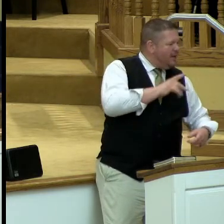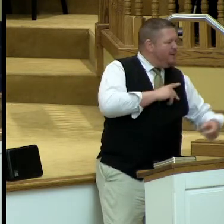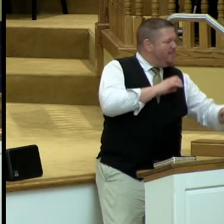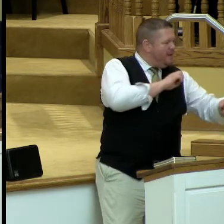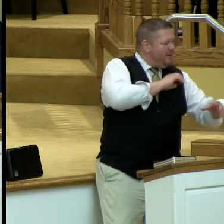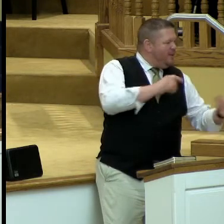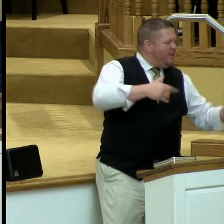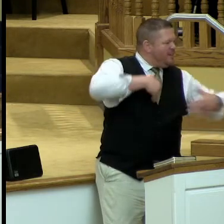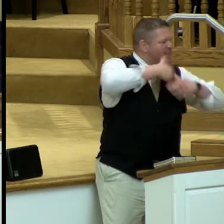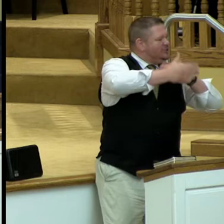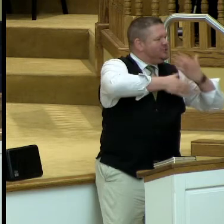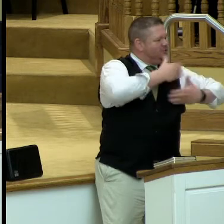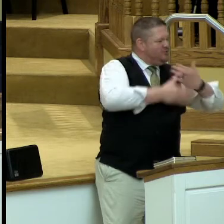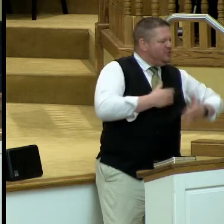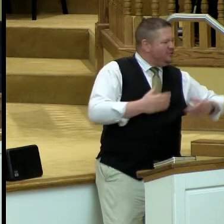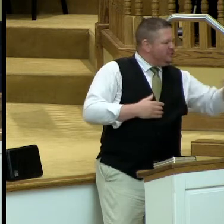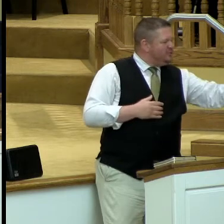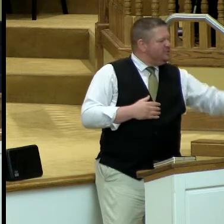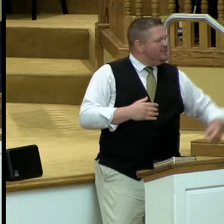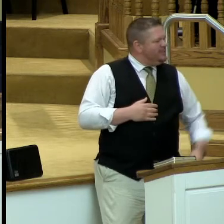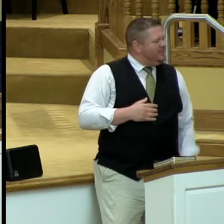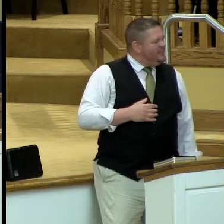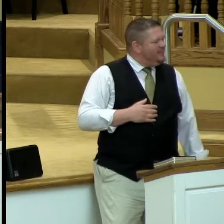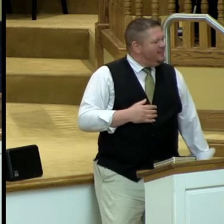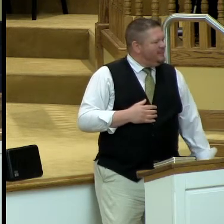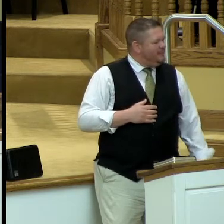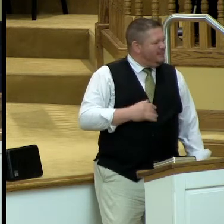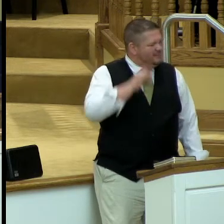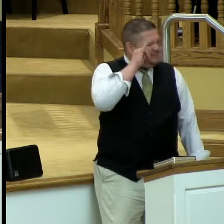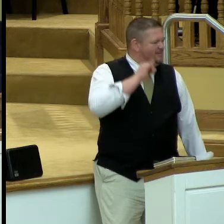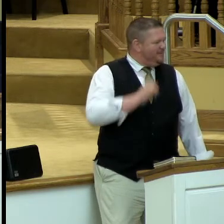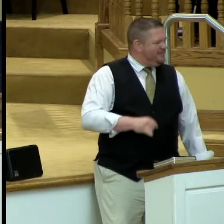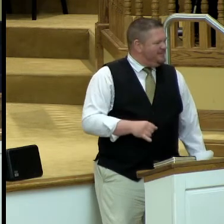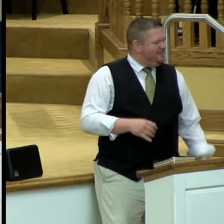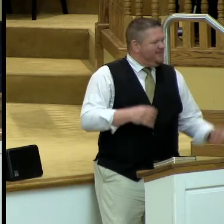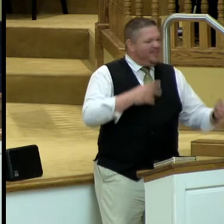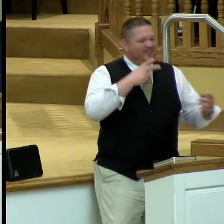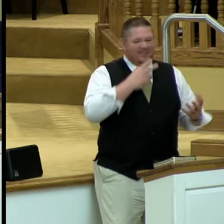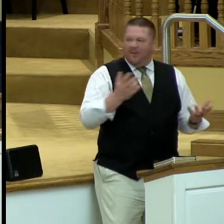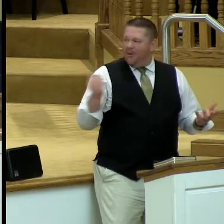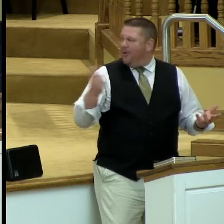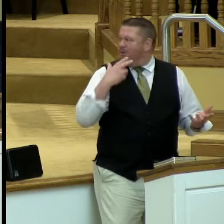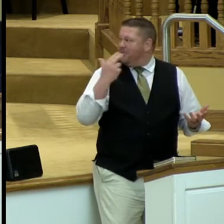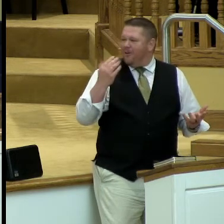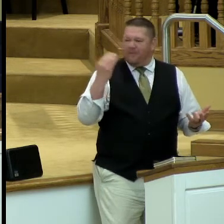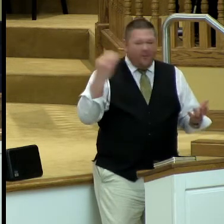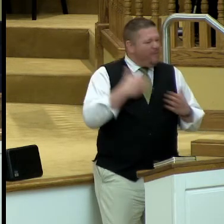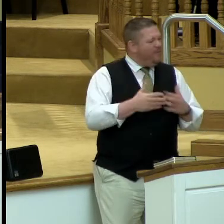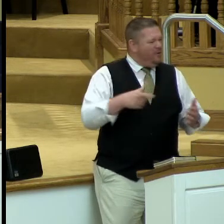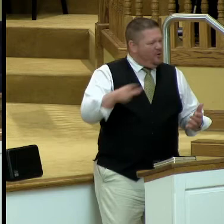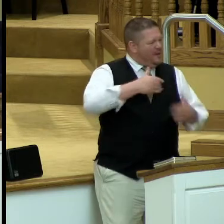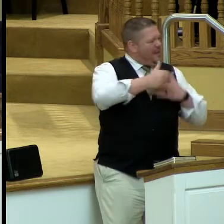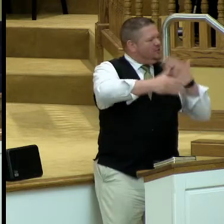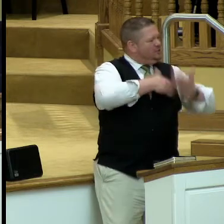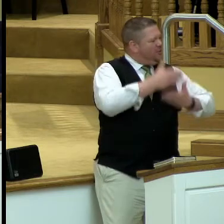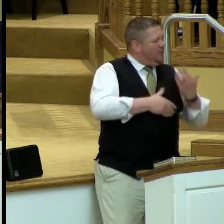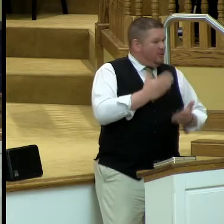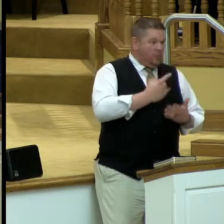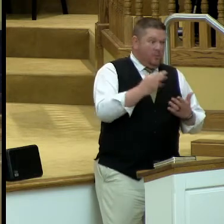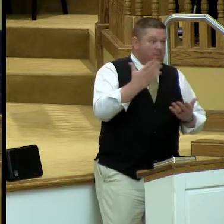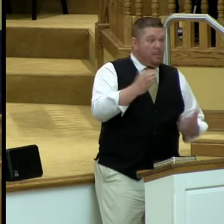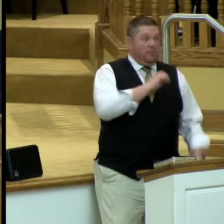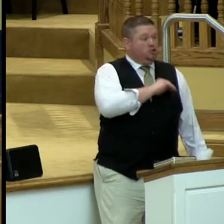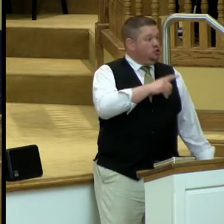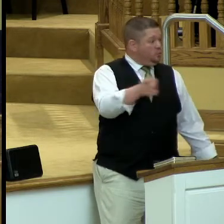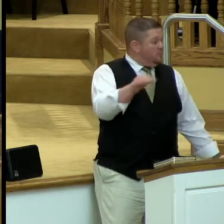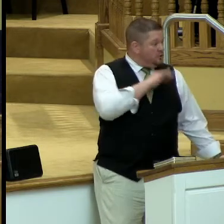14 people, young folk. They're smaller than y'all, 13, sorry. It's crazy. One of y'all might be